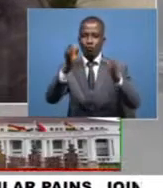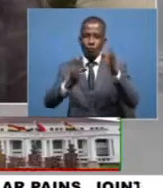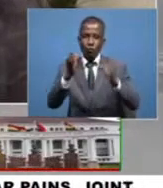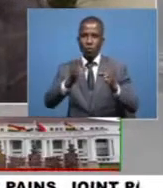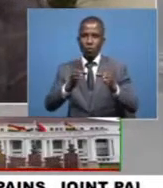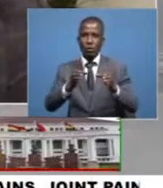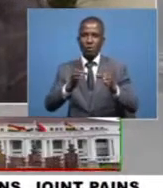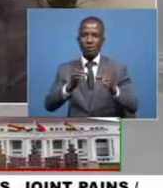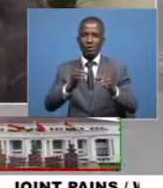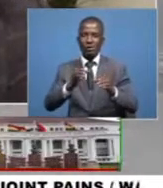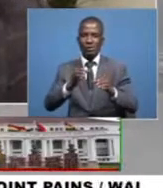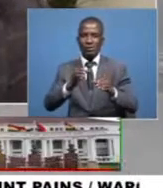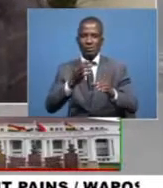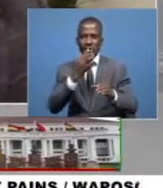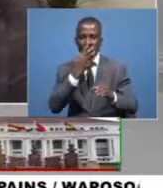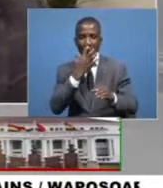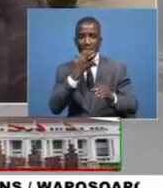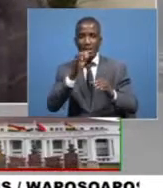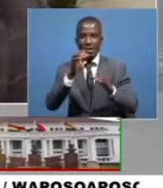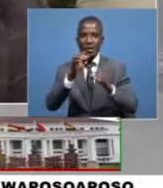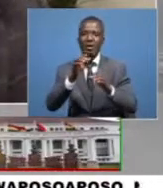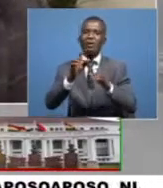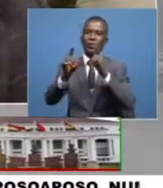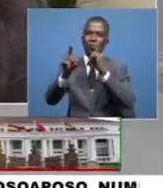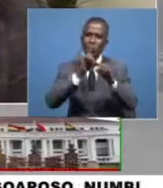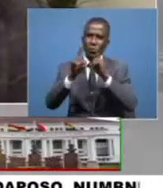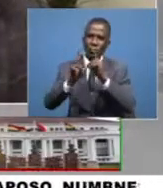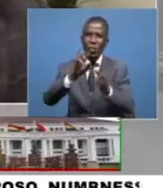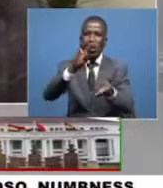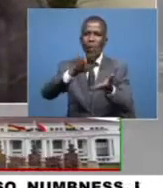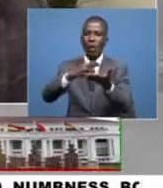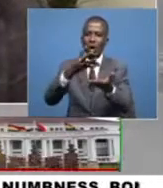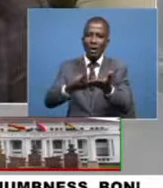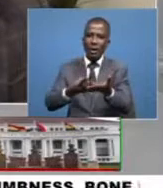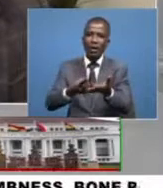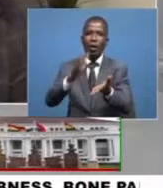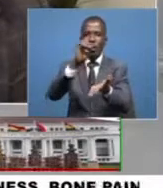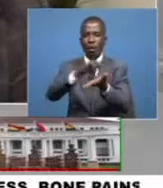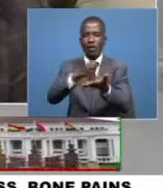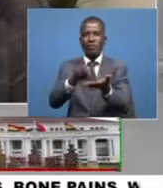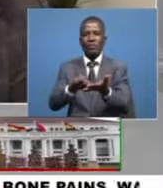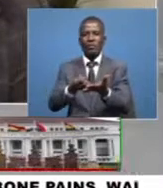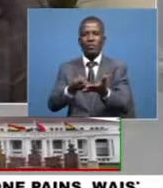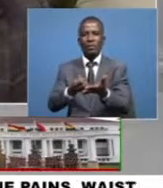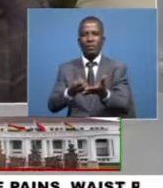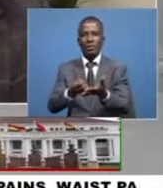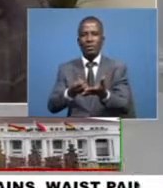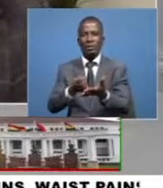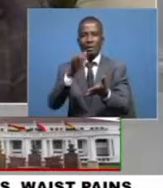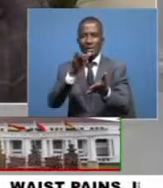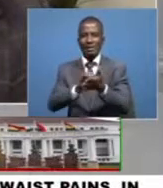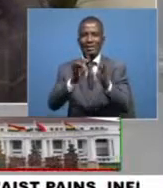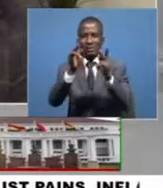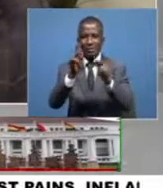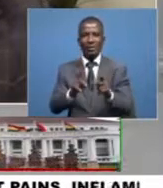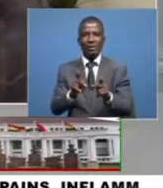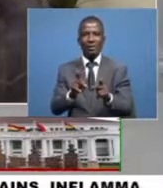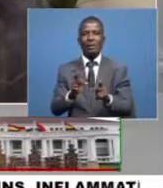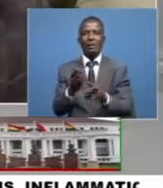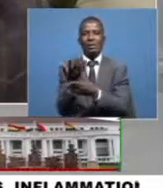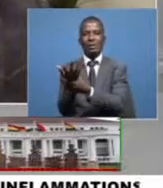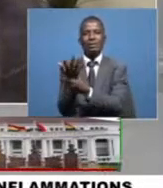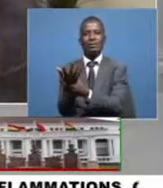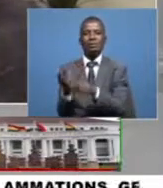court proceedings, either to testify and or produce a document which is in that person's